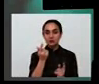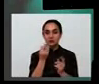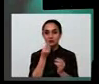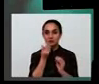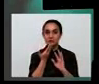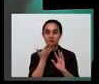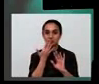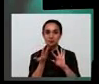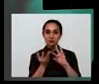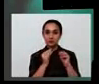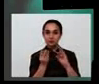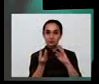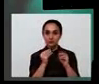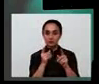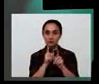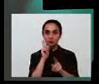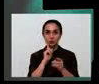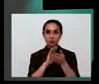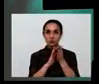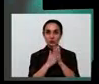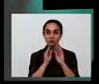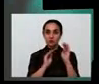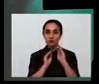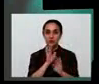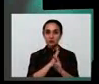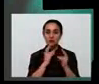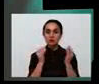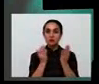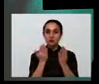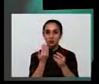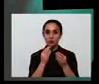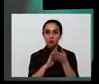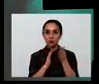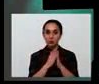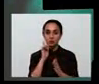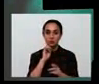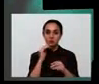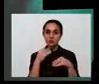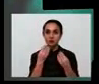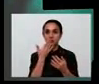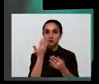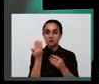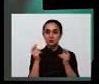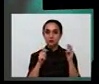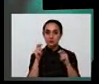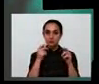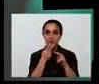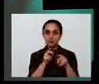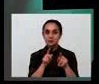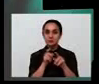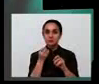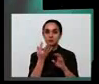investorlari uchun, demak, o'sha qulayliklar yaratildi. Demak, bu qanday qulayliklar? O'sha chet eldan keladigan investorlarga bir